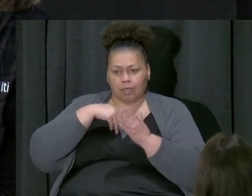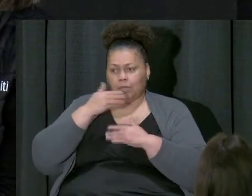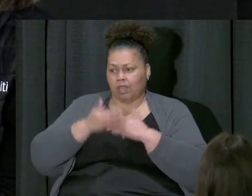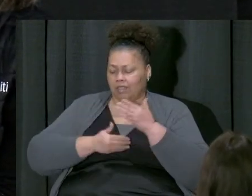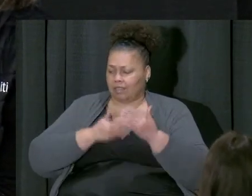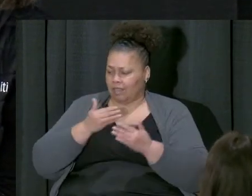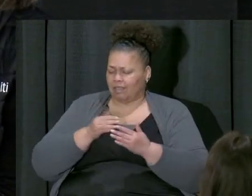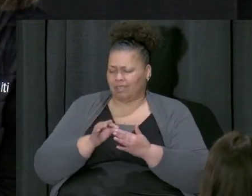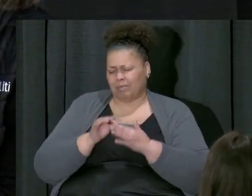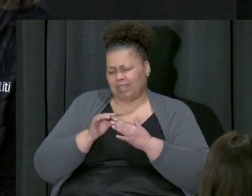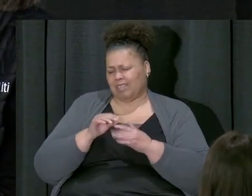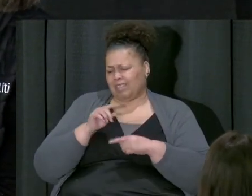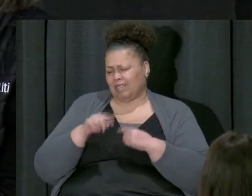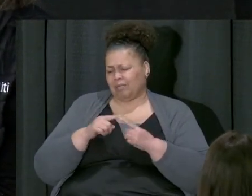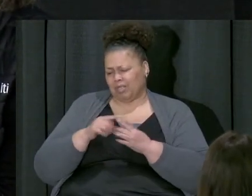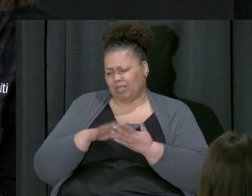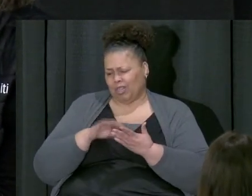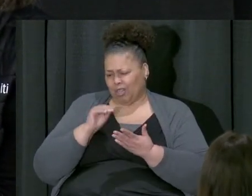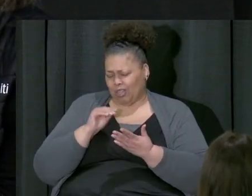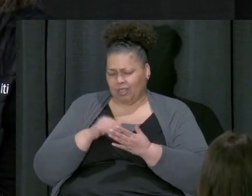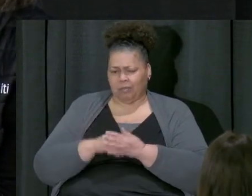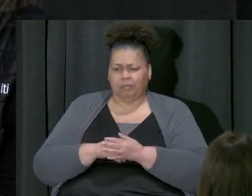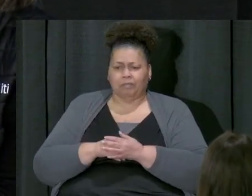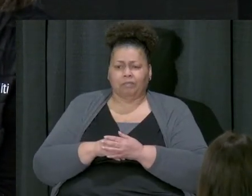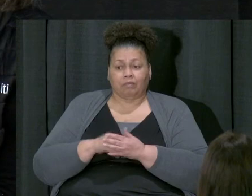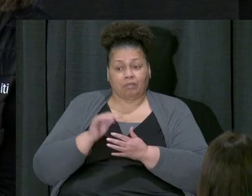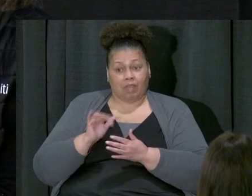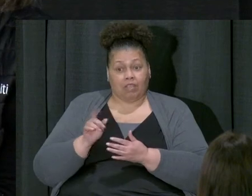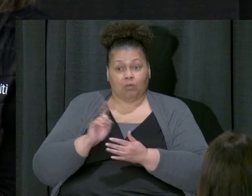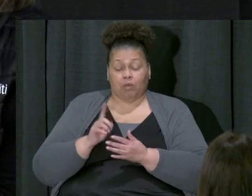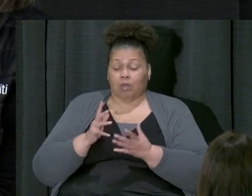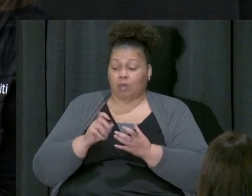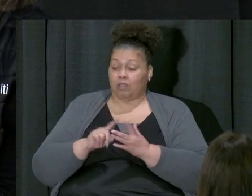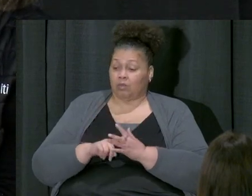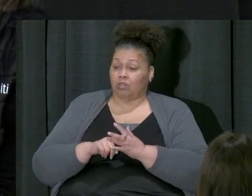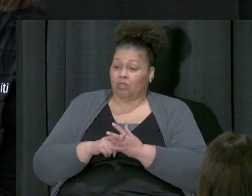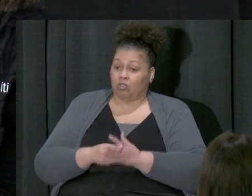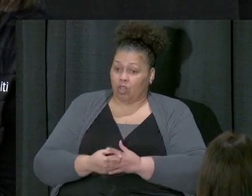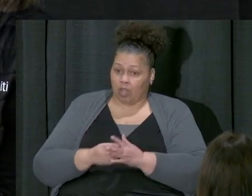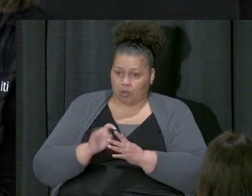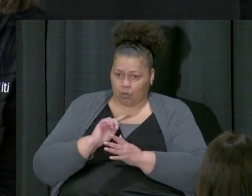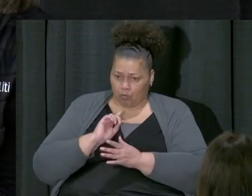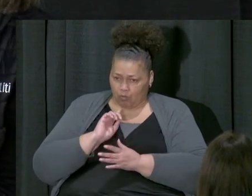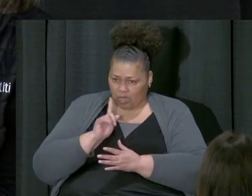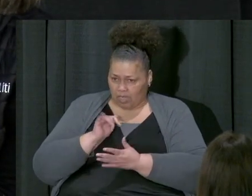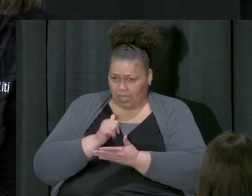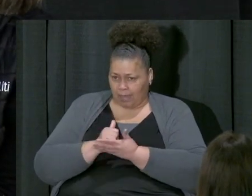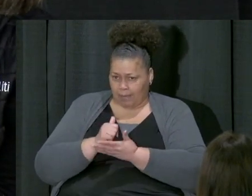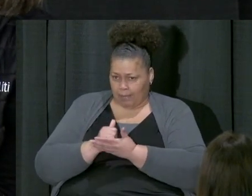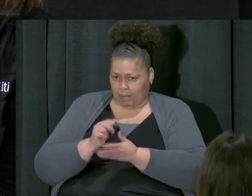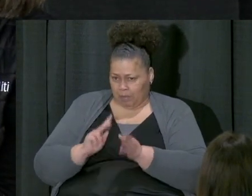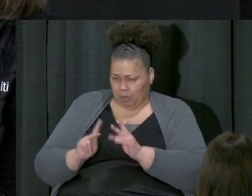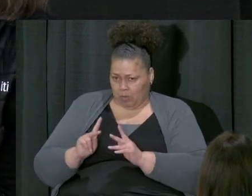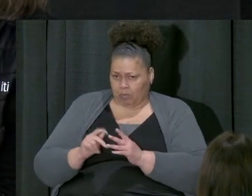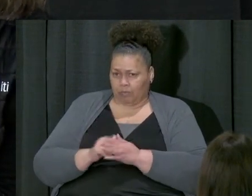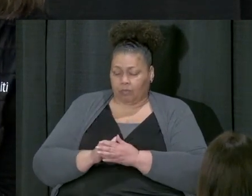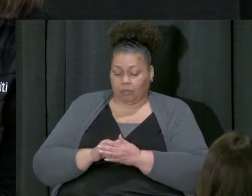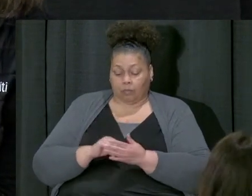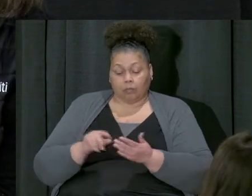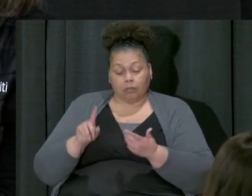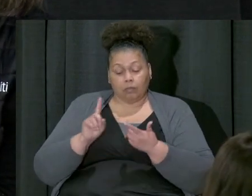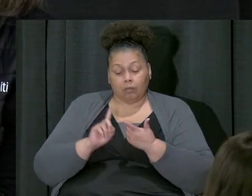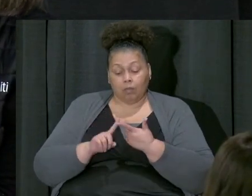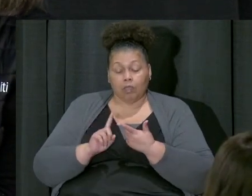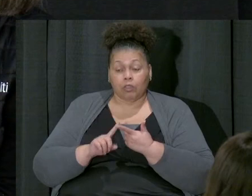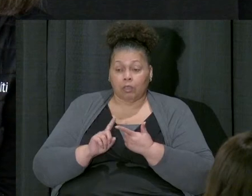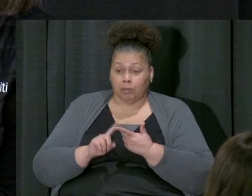learn. So that's where we want to start helping people. Number two, I'm very